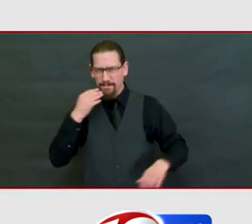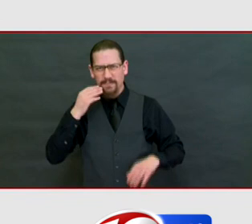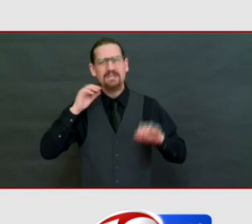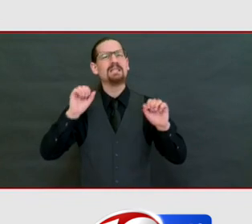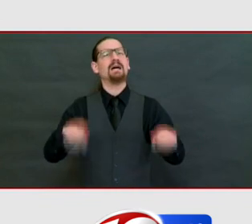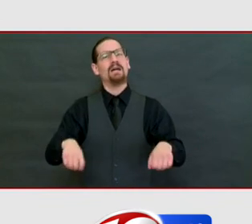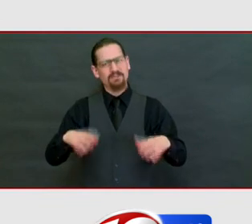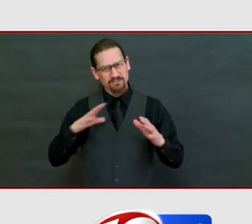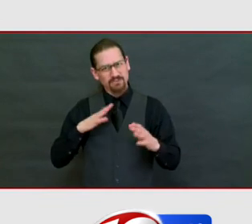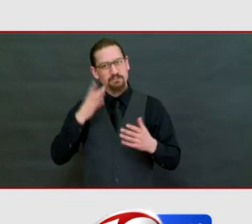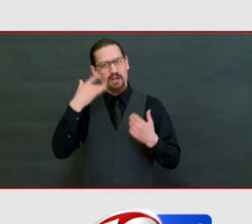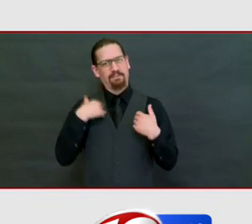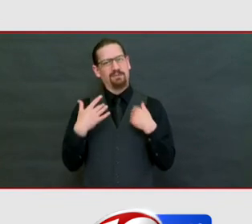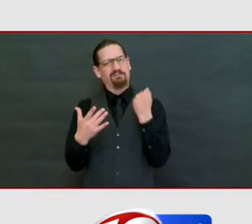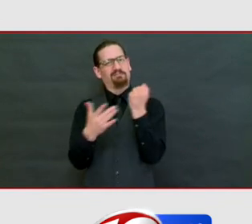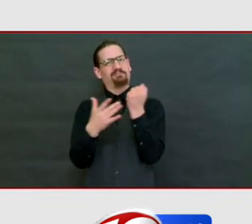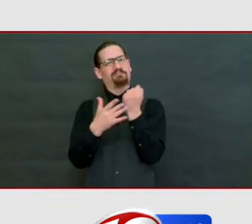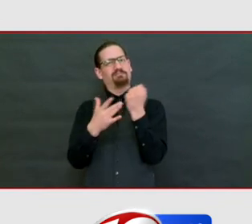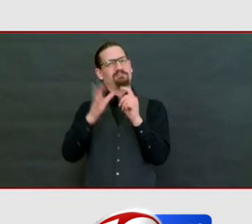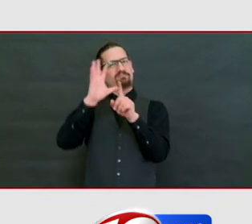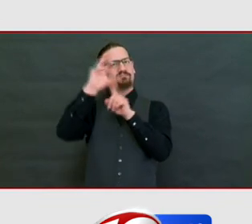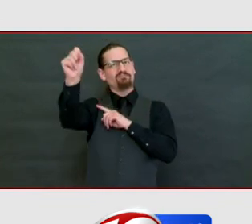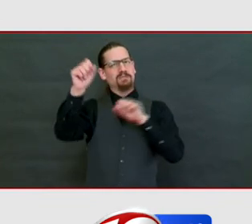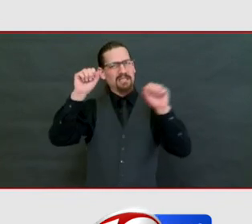home and you need to continue to do that.